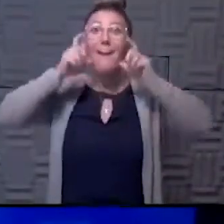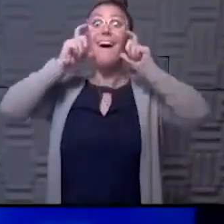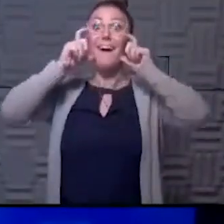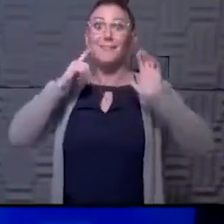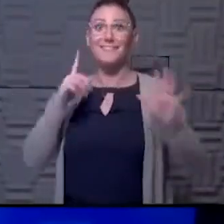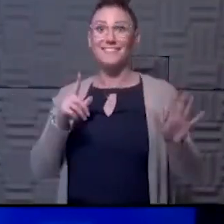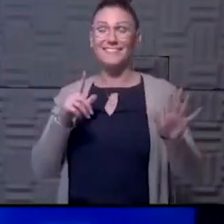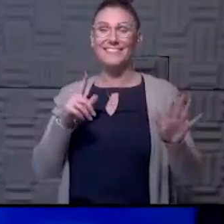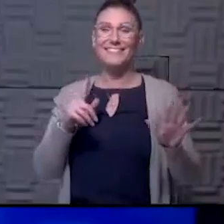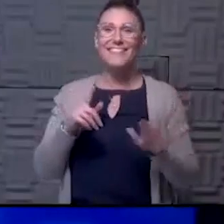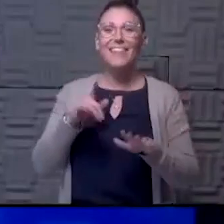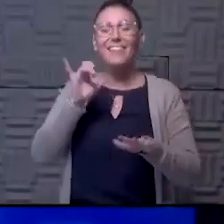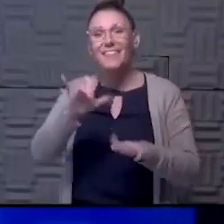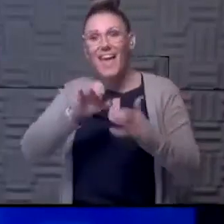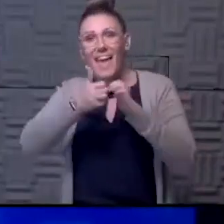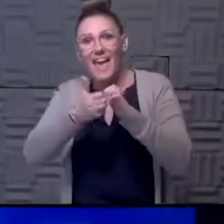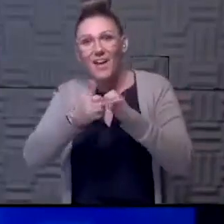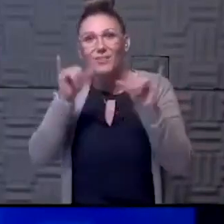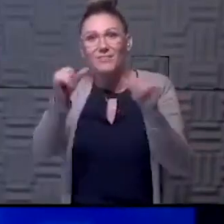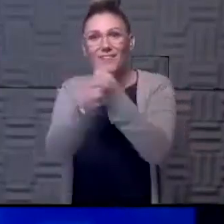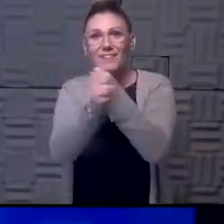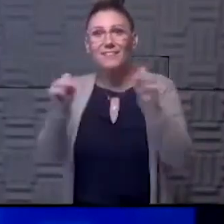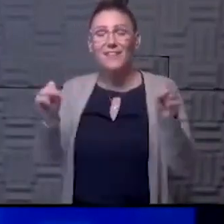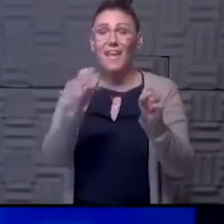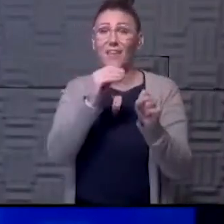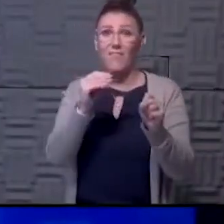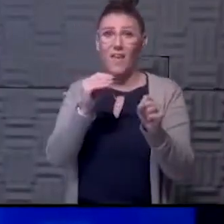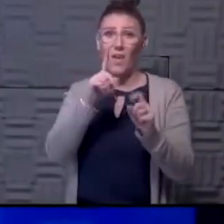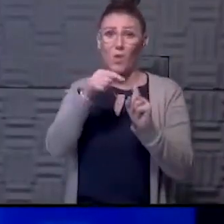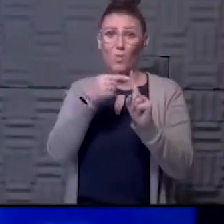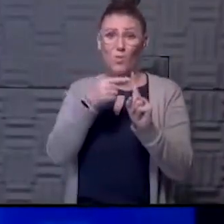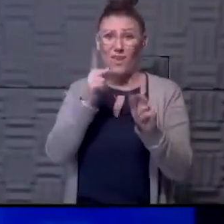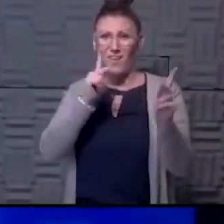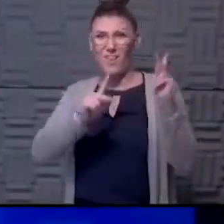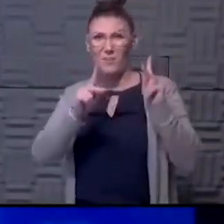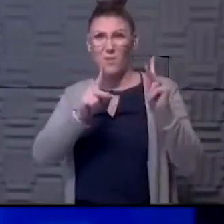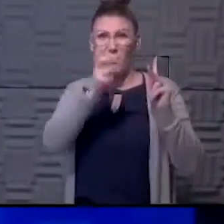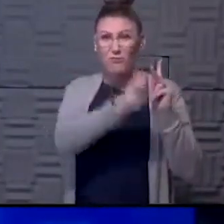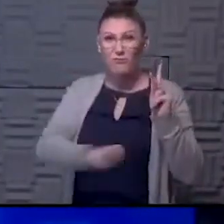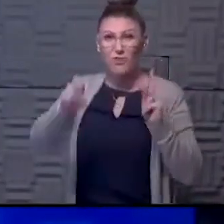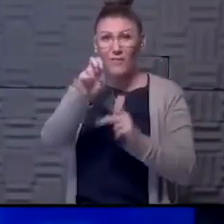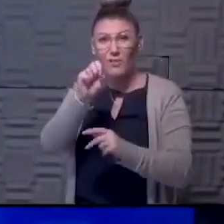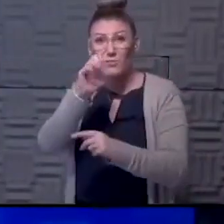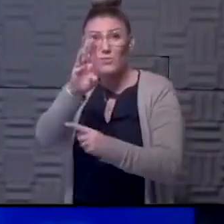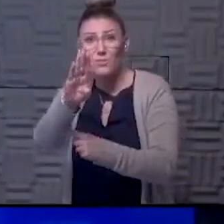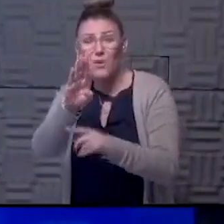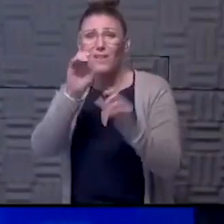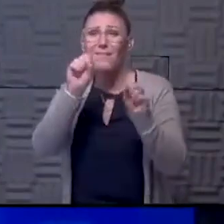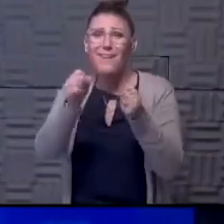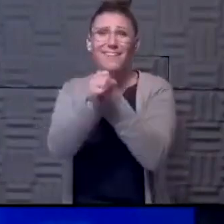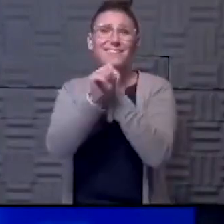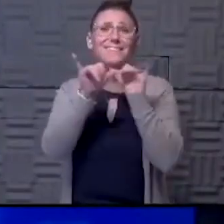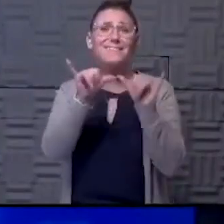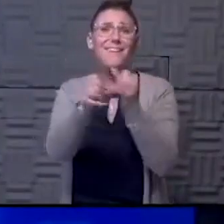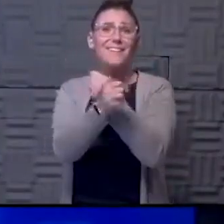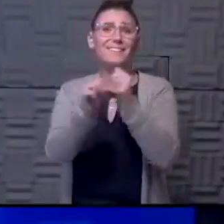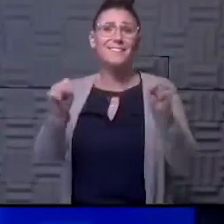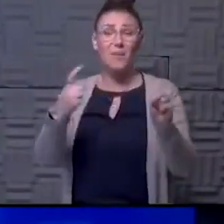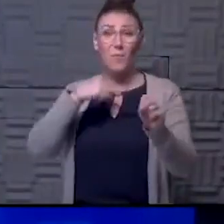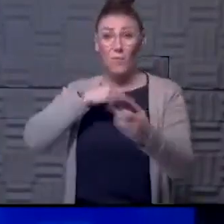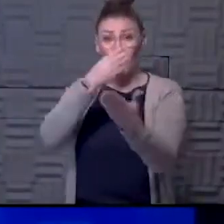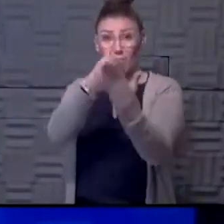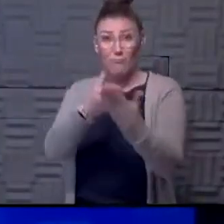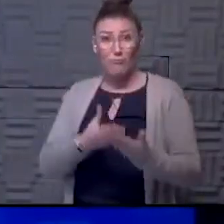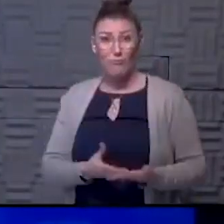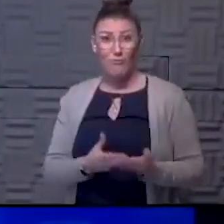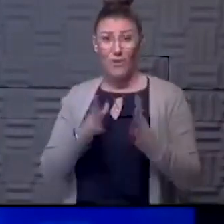up. That's how you can stay safe. And when some fans get to travel to the Super Bowl, they can stay safe because we've proven you can do it in the